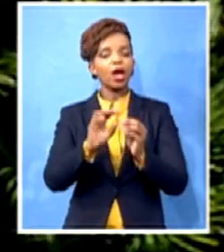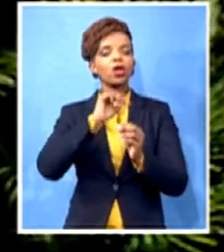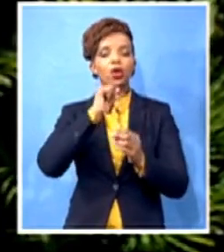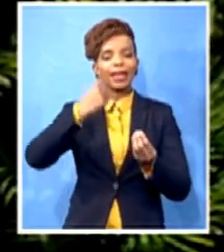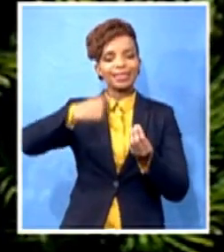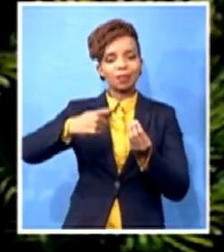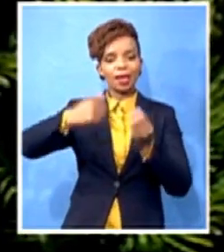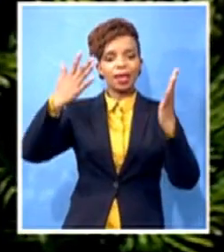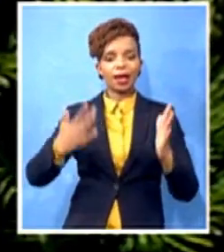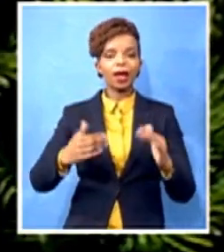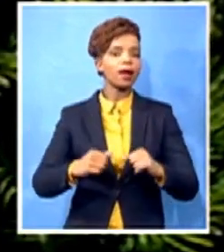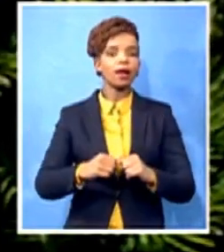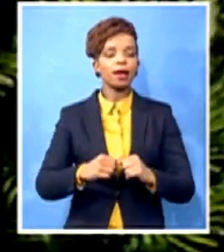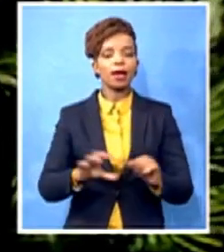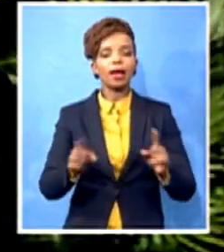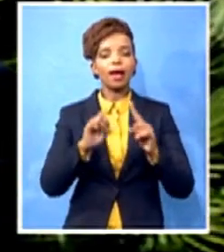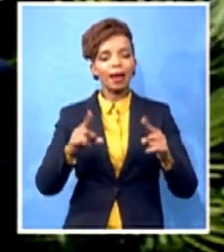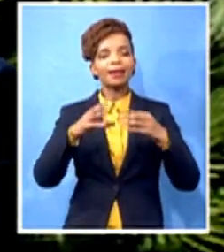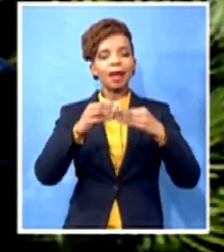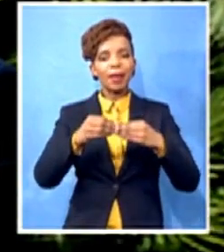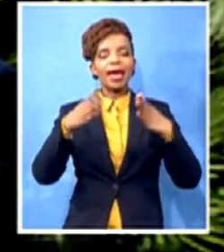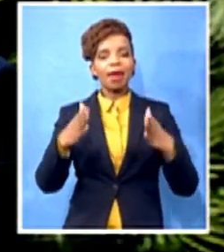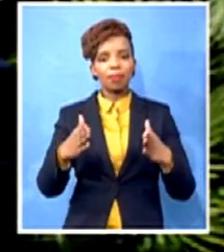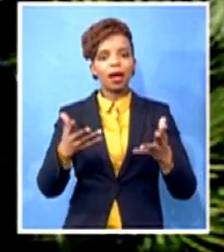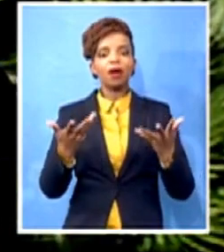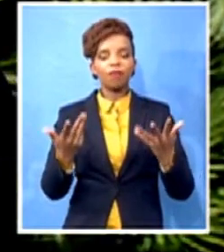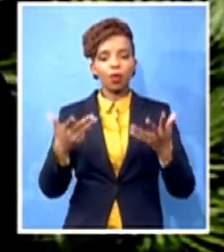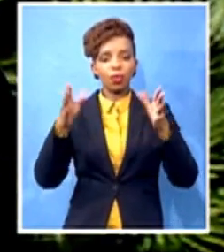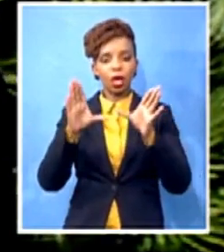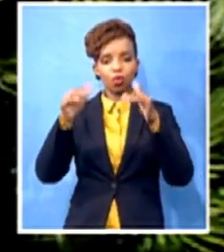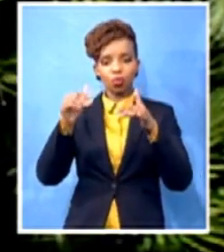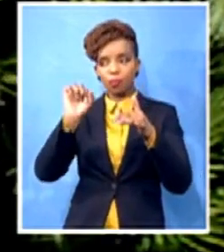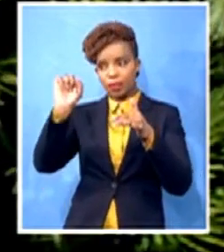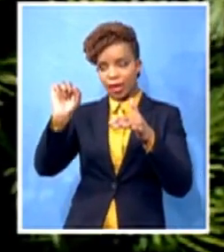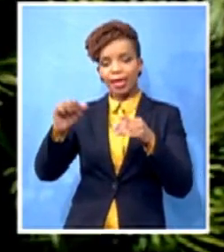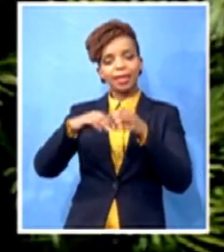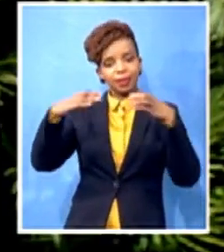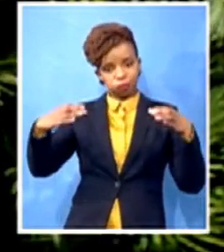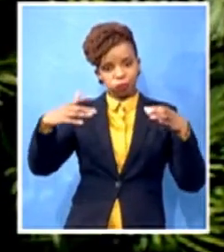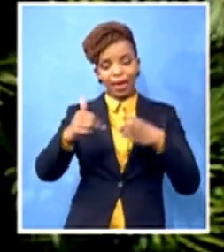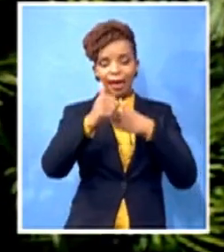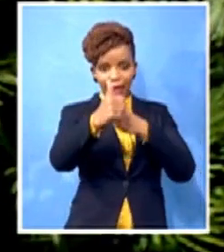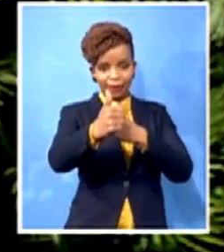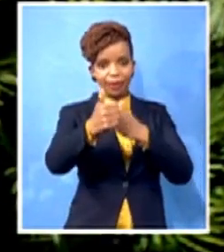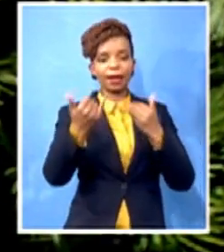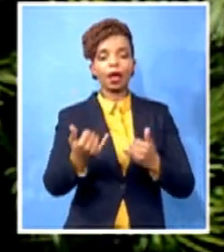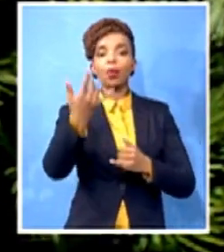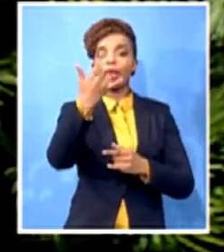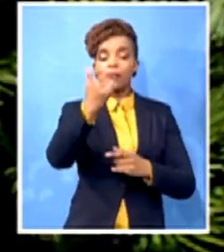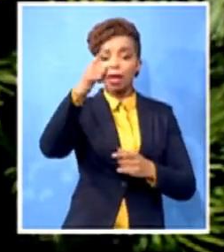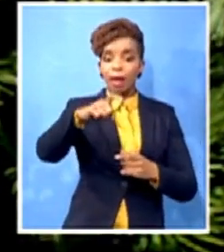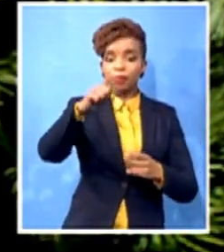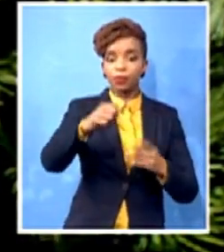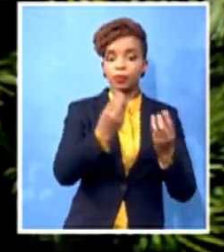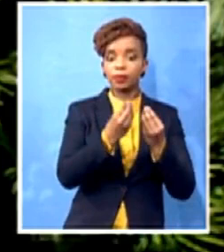that for the group that currently leads. So if that meeting were to happen, they would constitute a meeting. So we hope that the